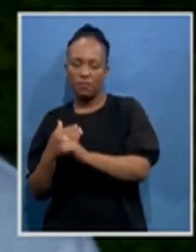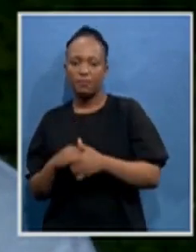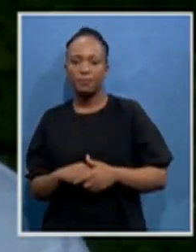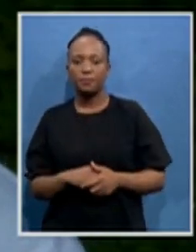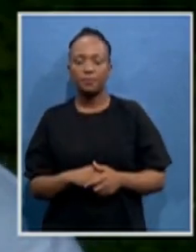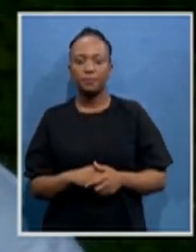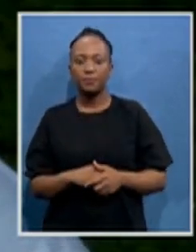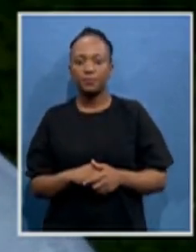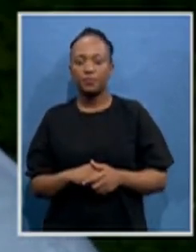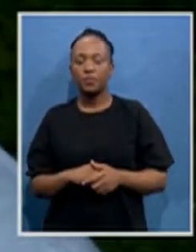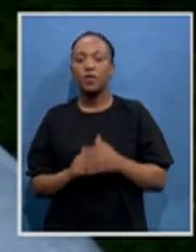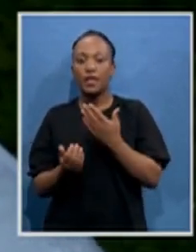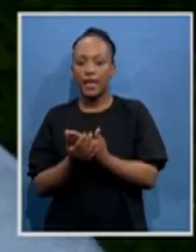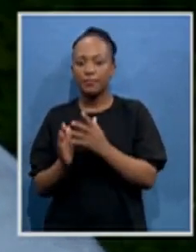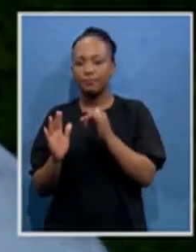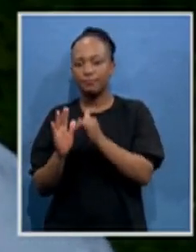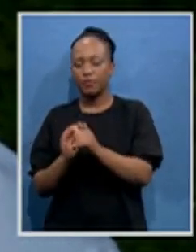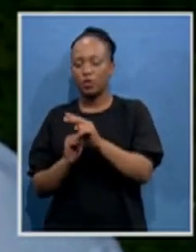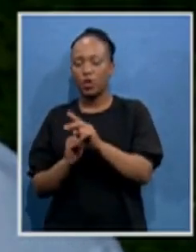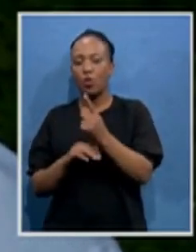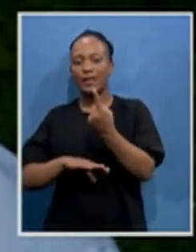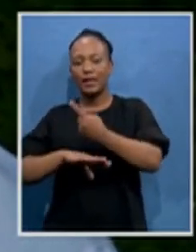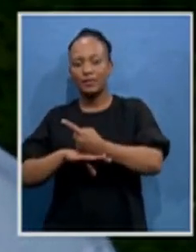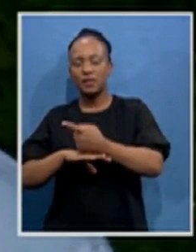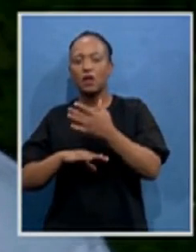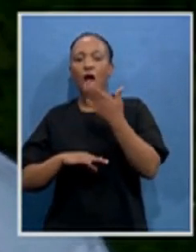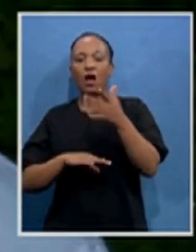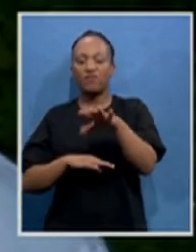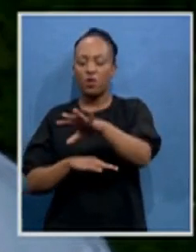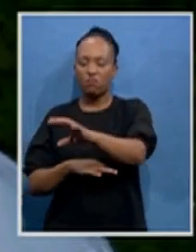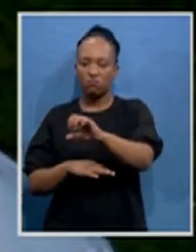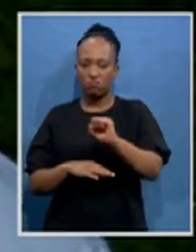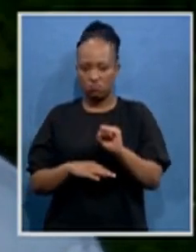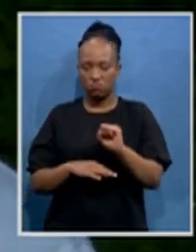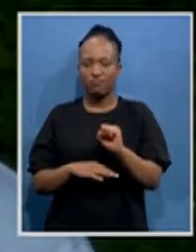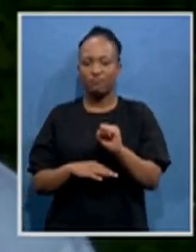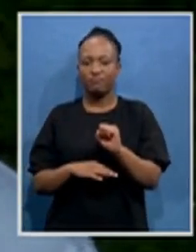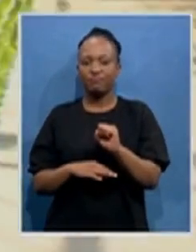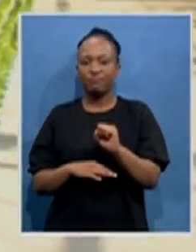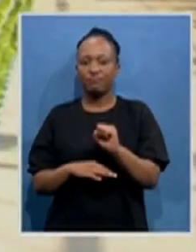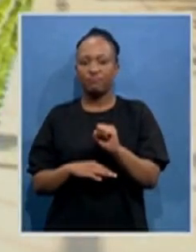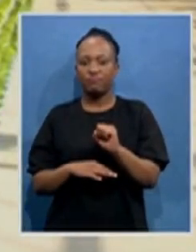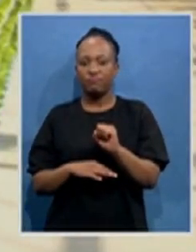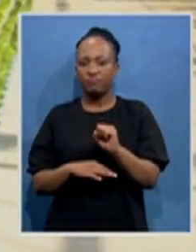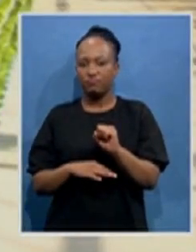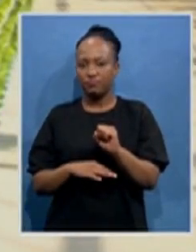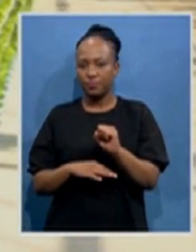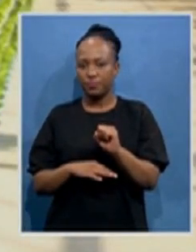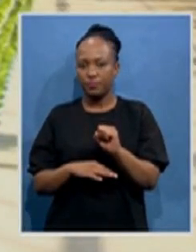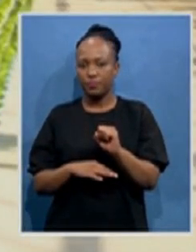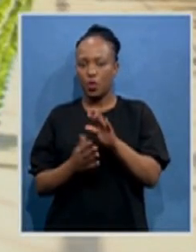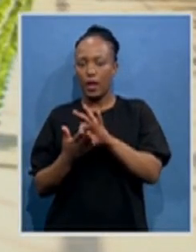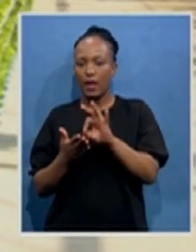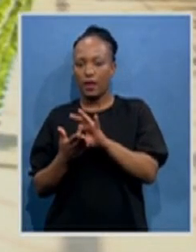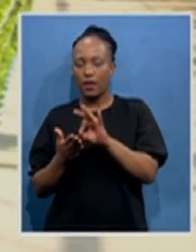we harvest, and then we clean the pipes and replant. Their closed-loop